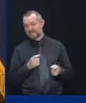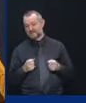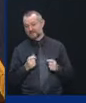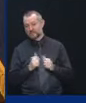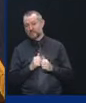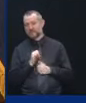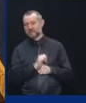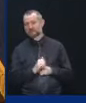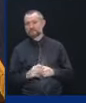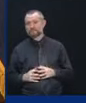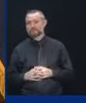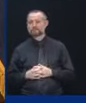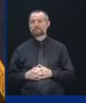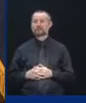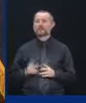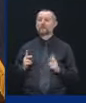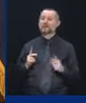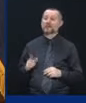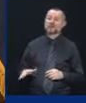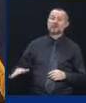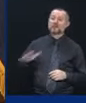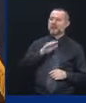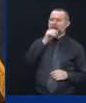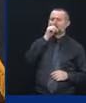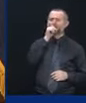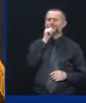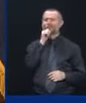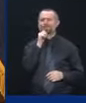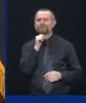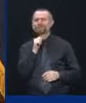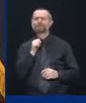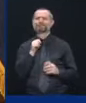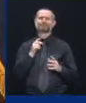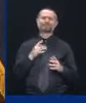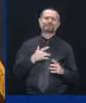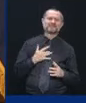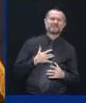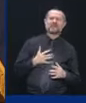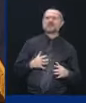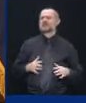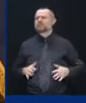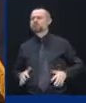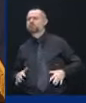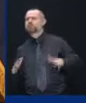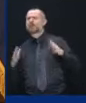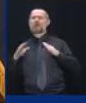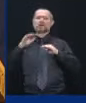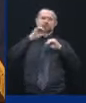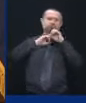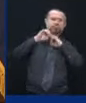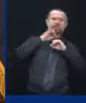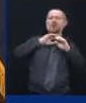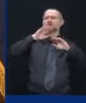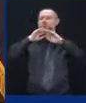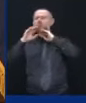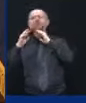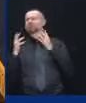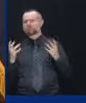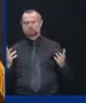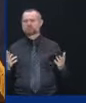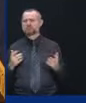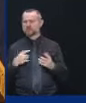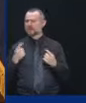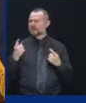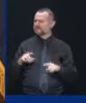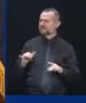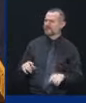people's patience will get frayed more and more because this is going on for months